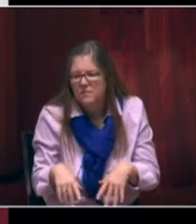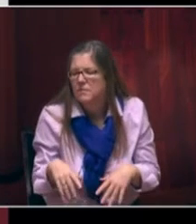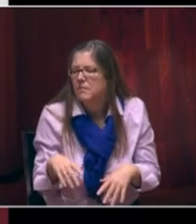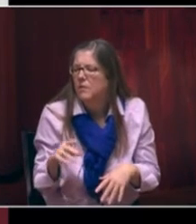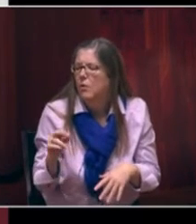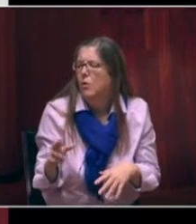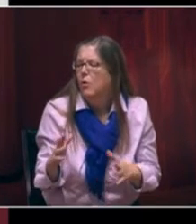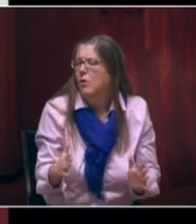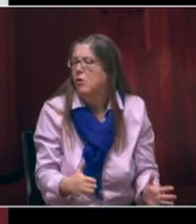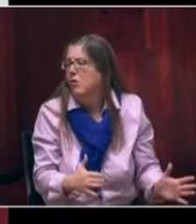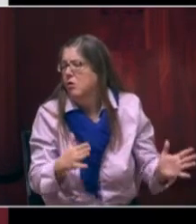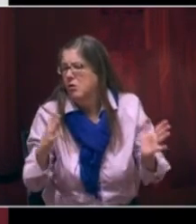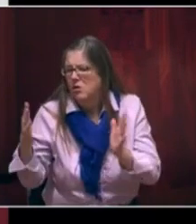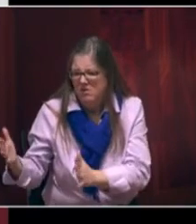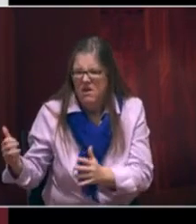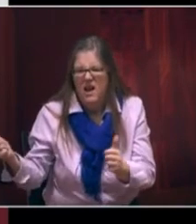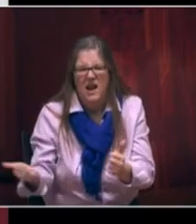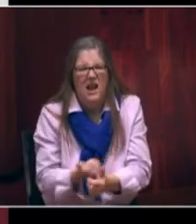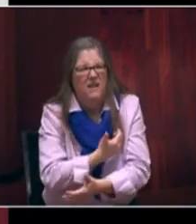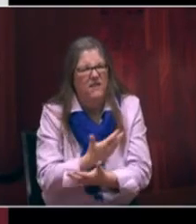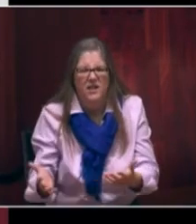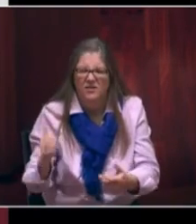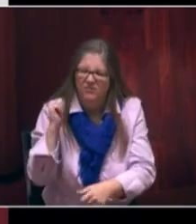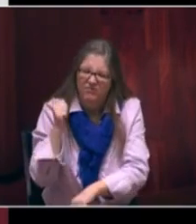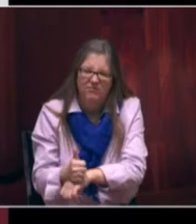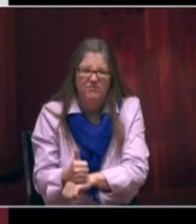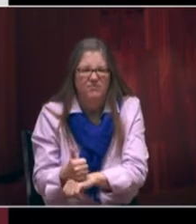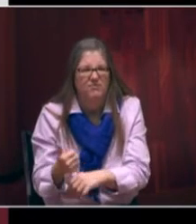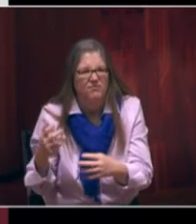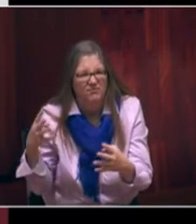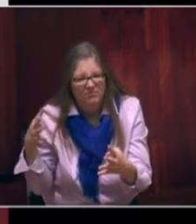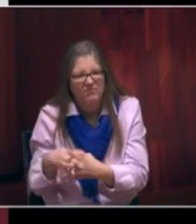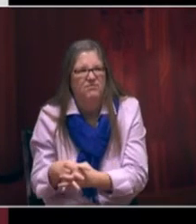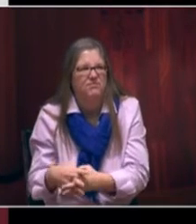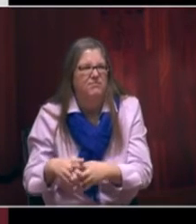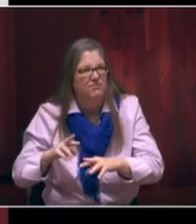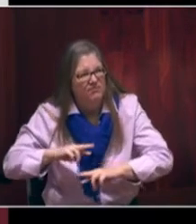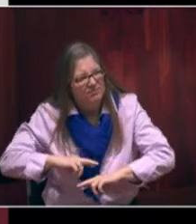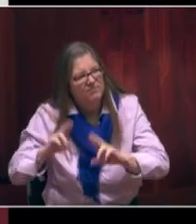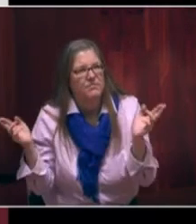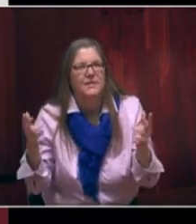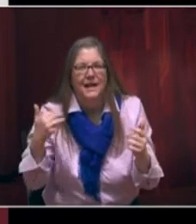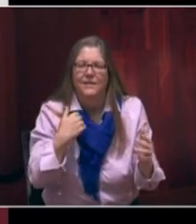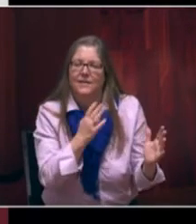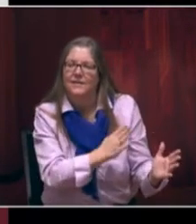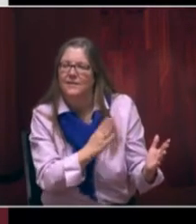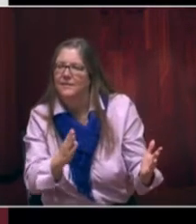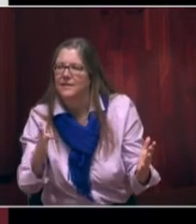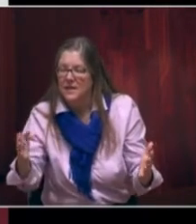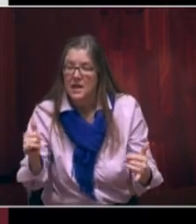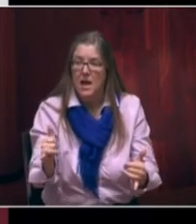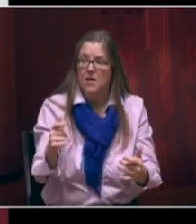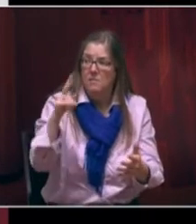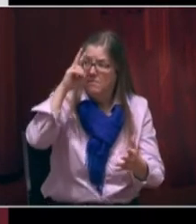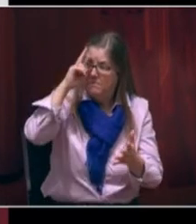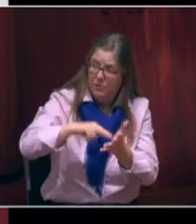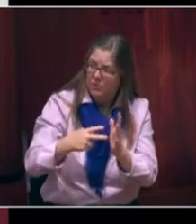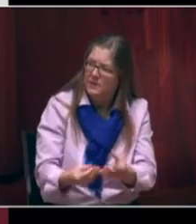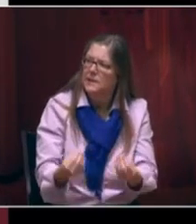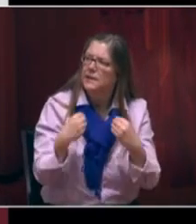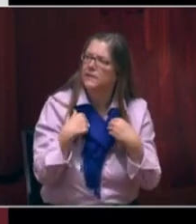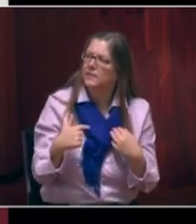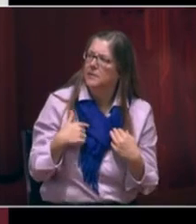final one there, where you actually have everything in place. So we'll get a sense of where you are in each of these categories. And this is really to give us a sense of where